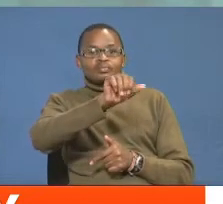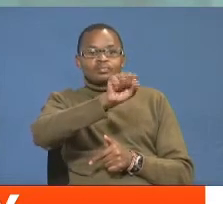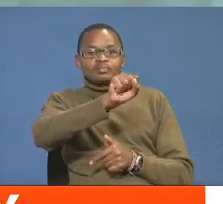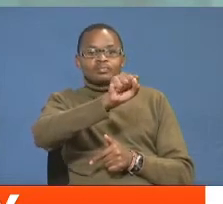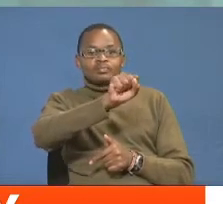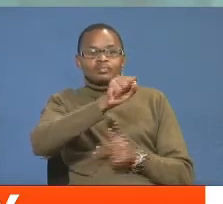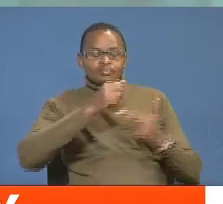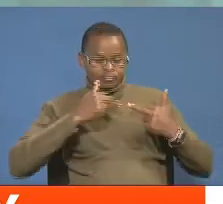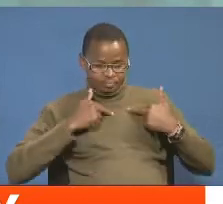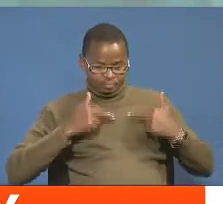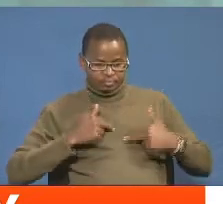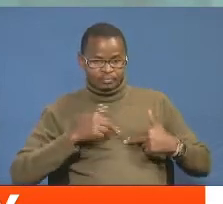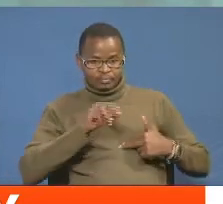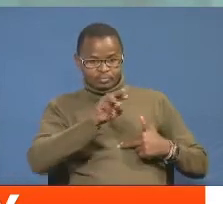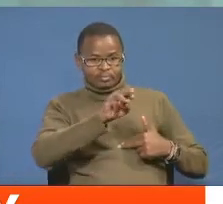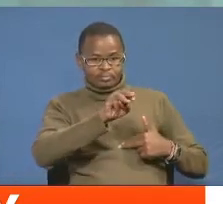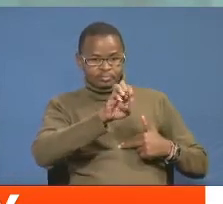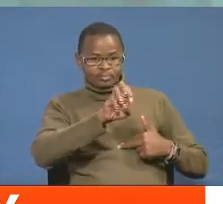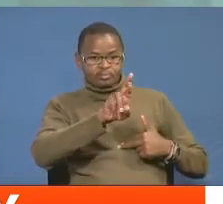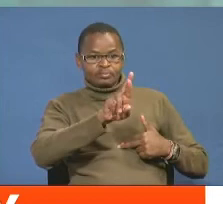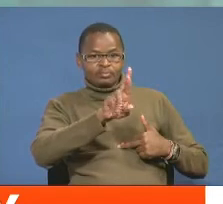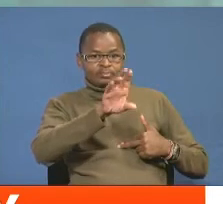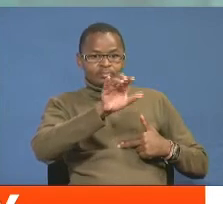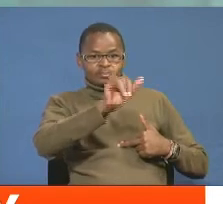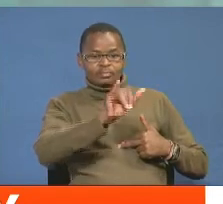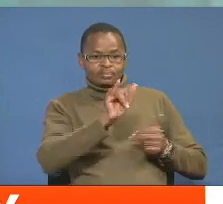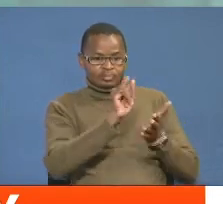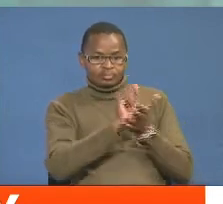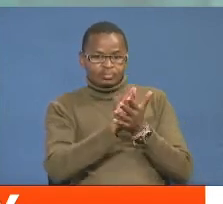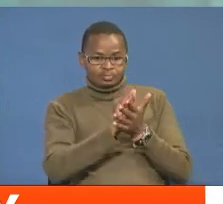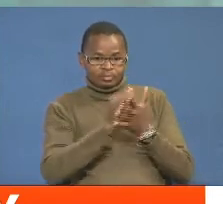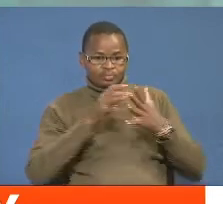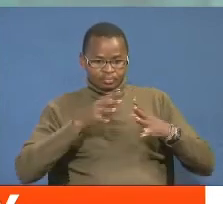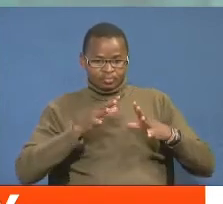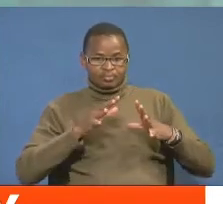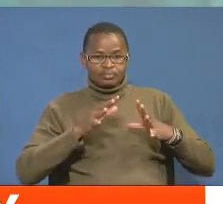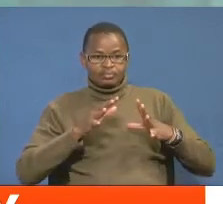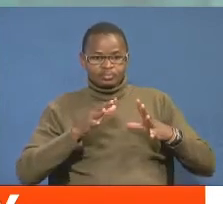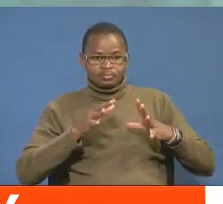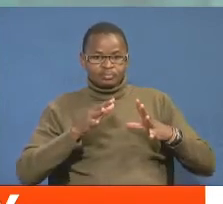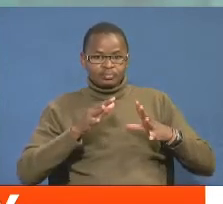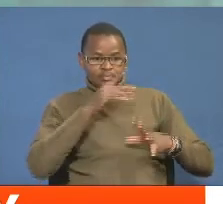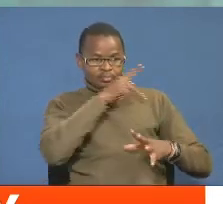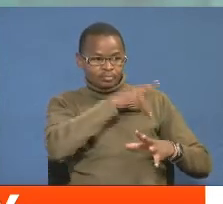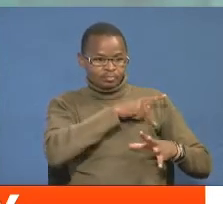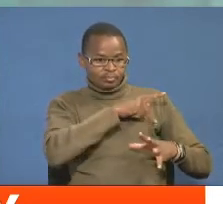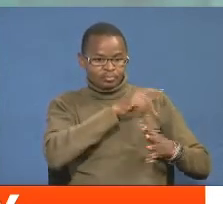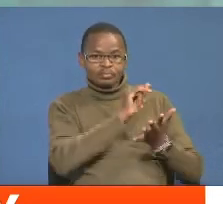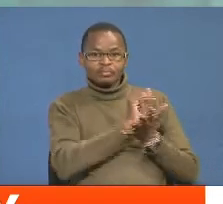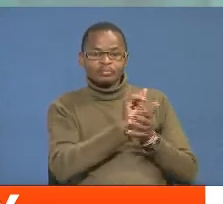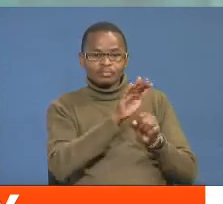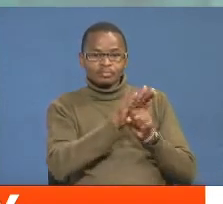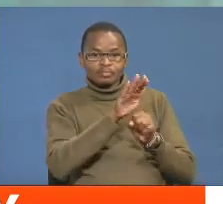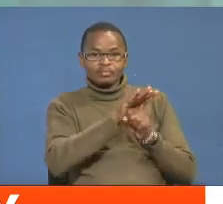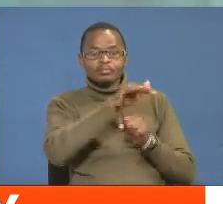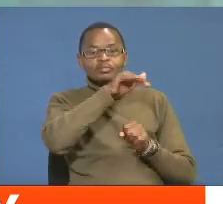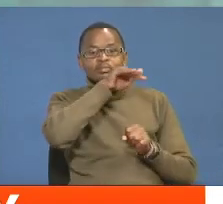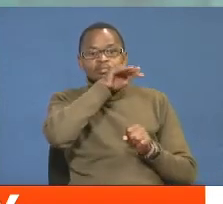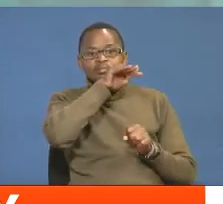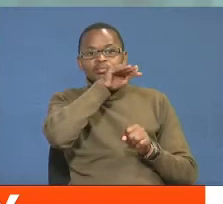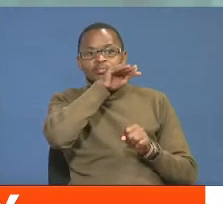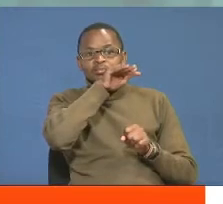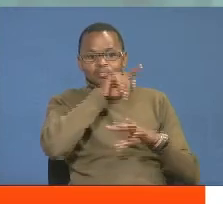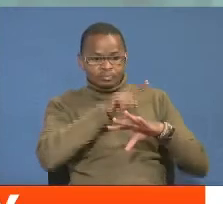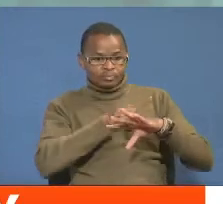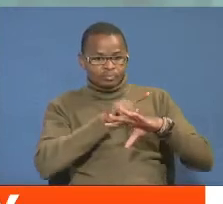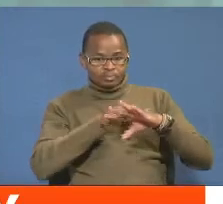for Health, Dr. Massimo Ogange, recently announced that the old people will be given the priority, given the number of deaths and the demography